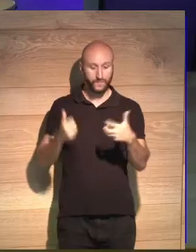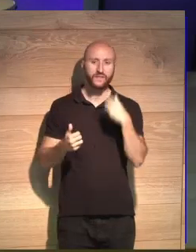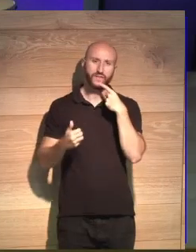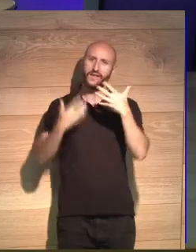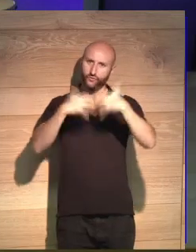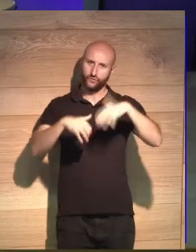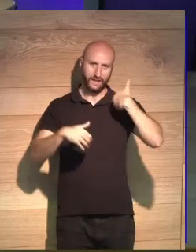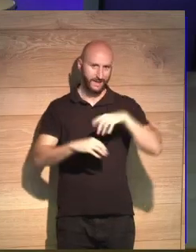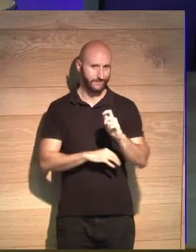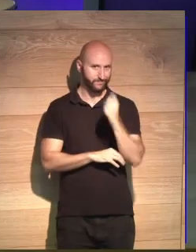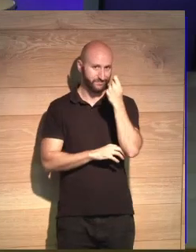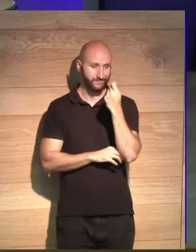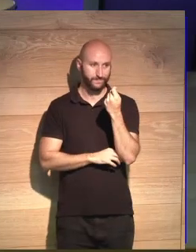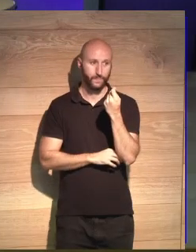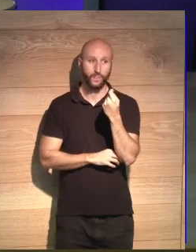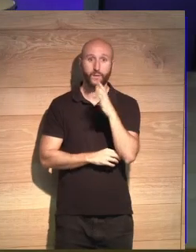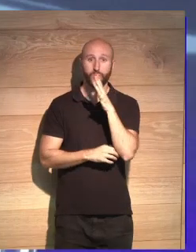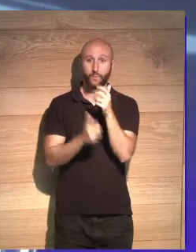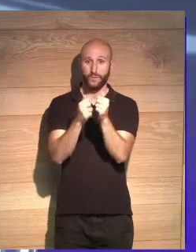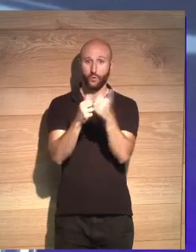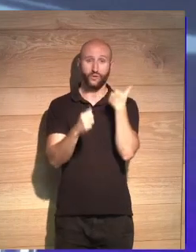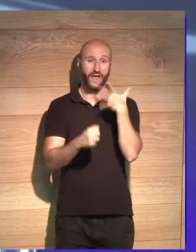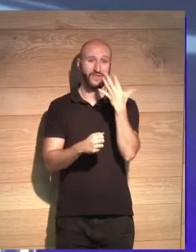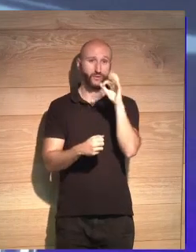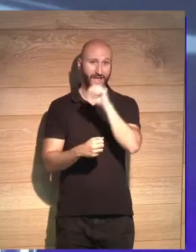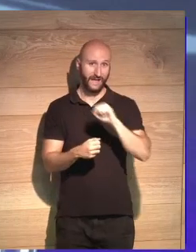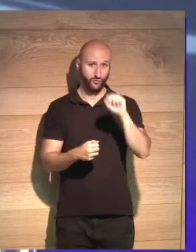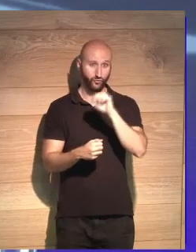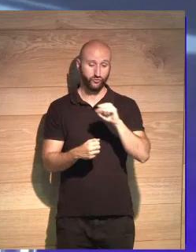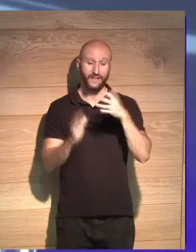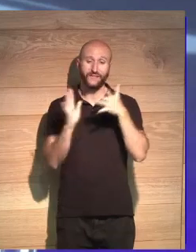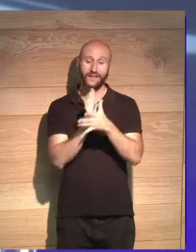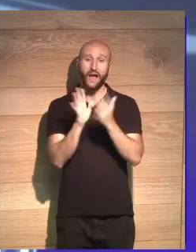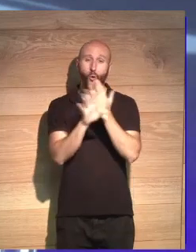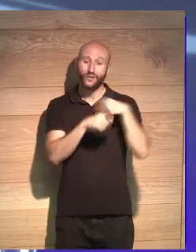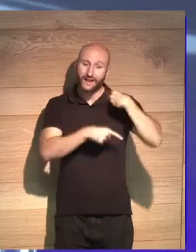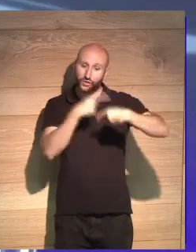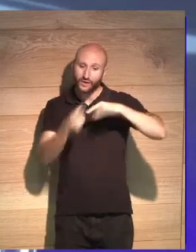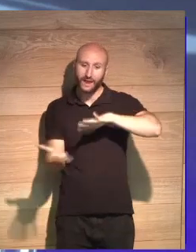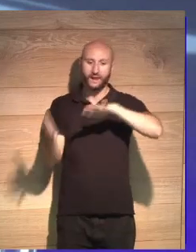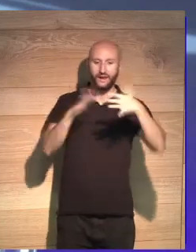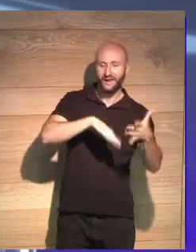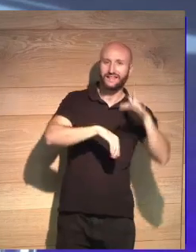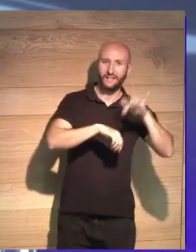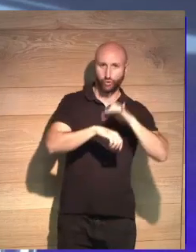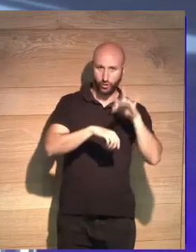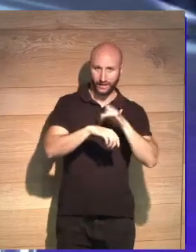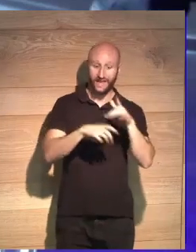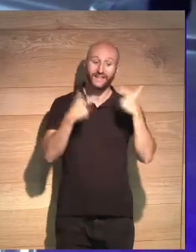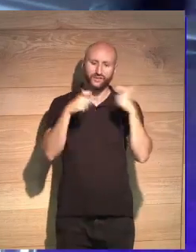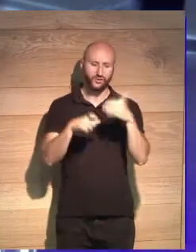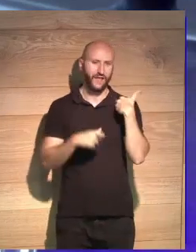and gentlemen, we already have the industry because video games have been around for 50 years. It's a technological version of the